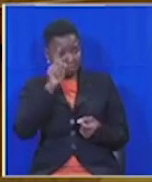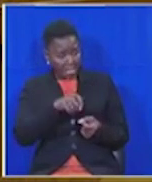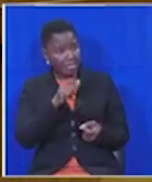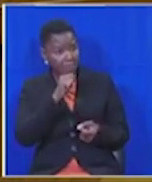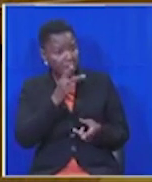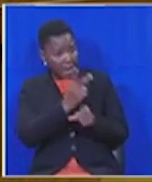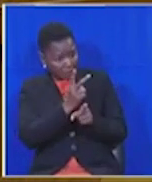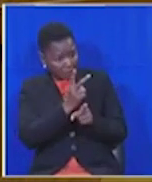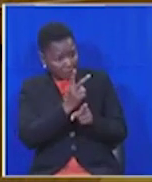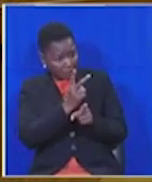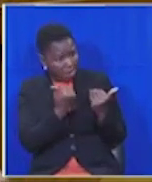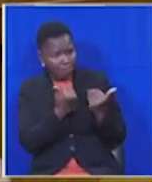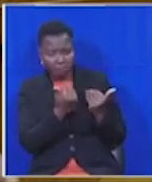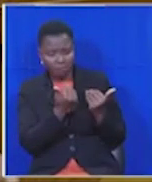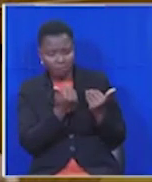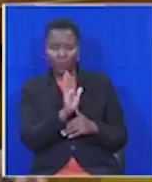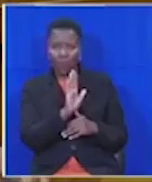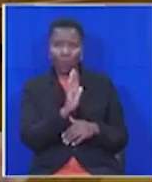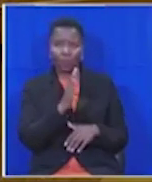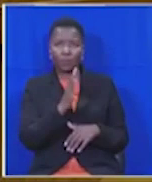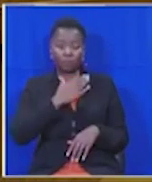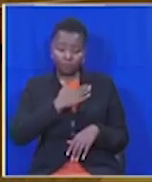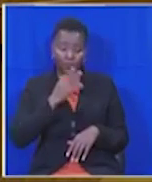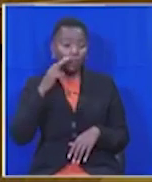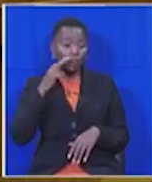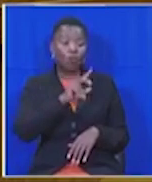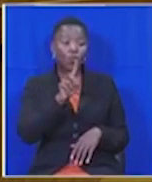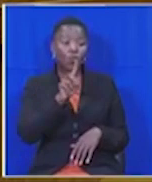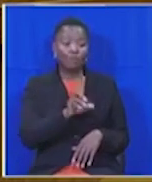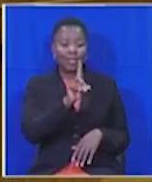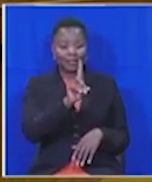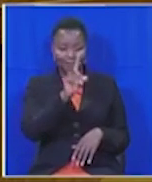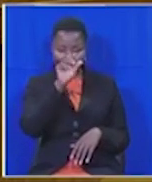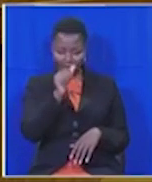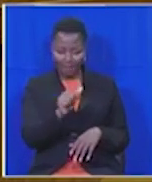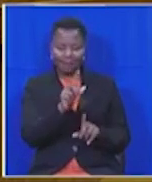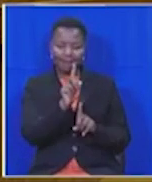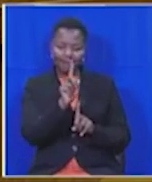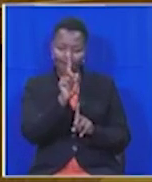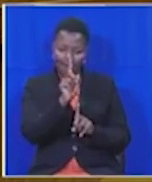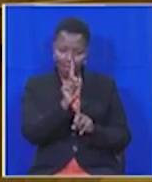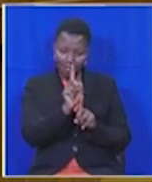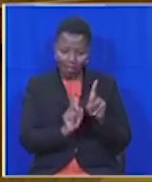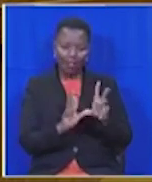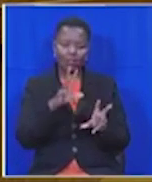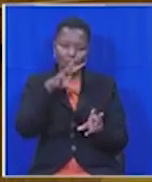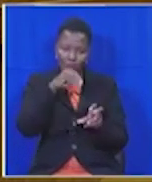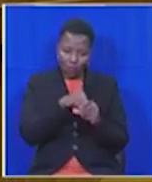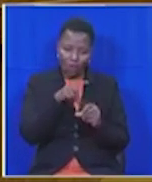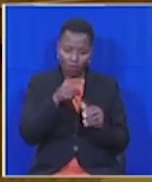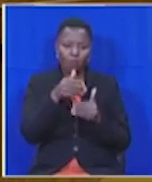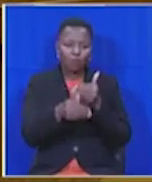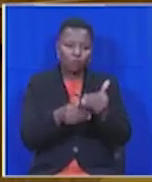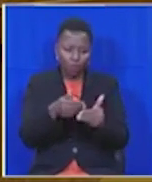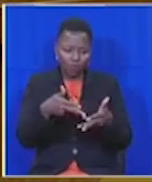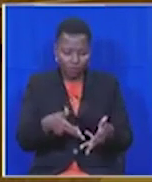invite you again. Our view is that the DA has failed to play its meaningful role in this